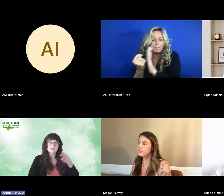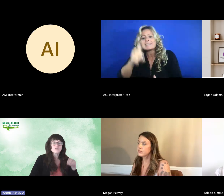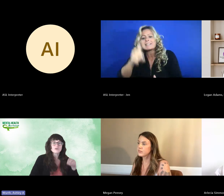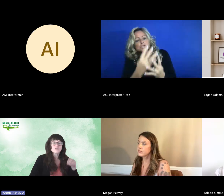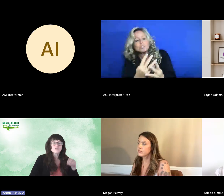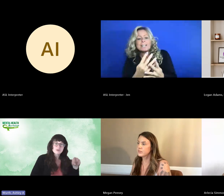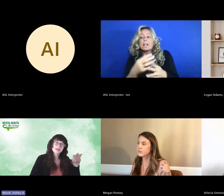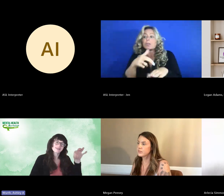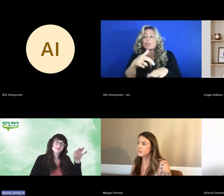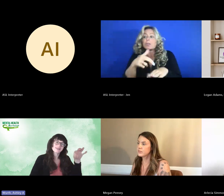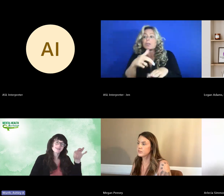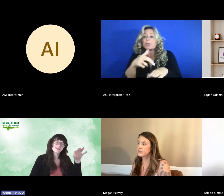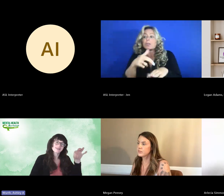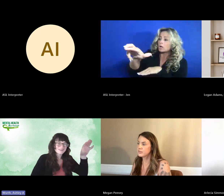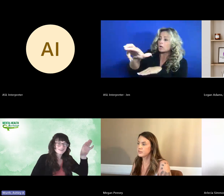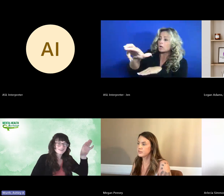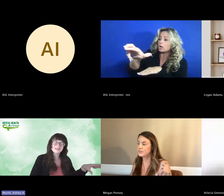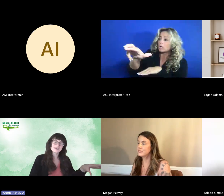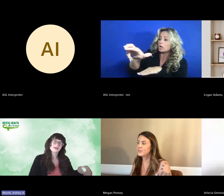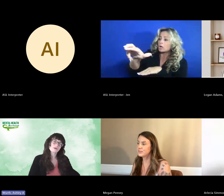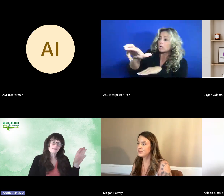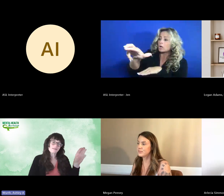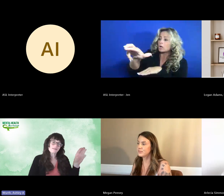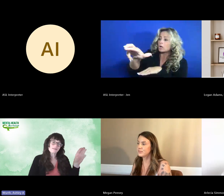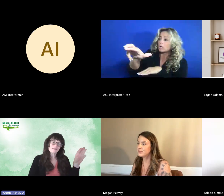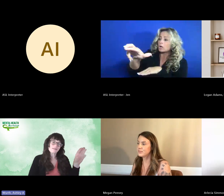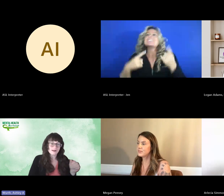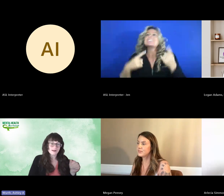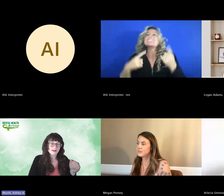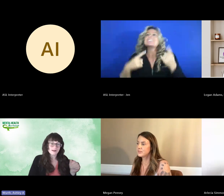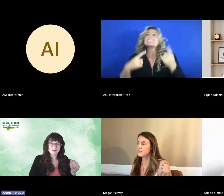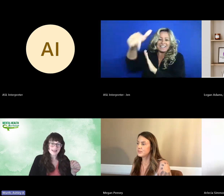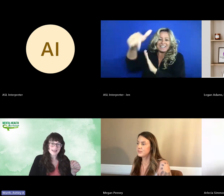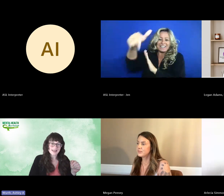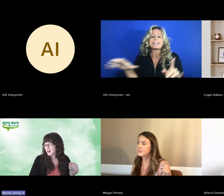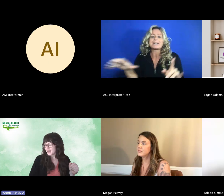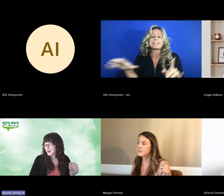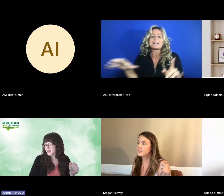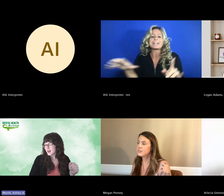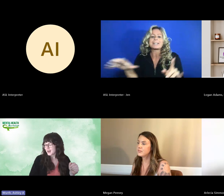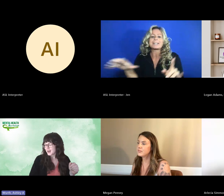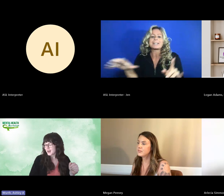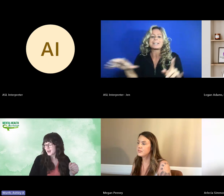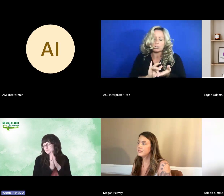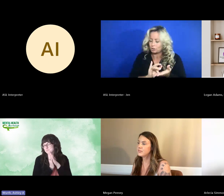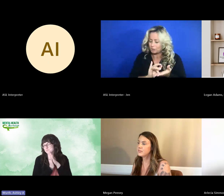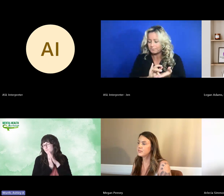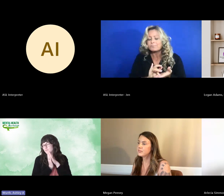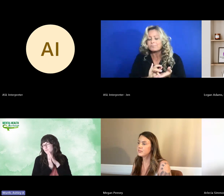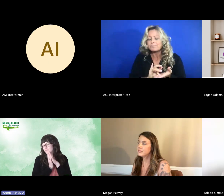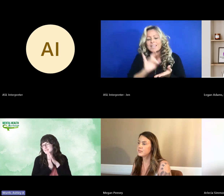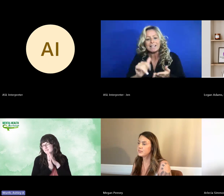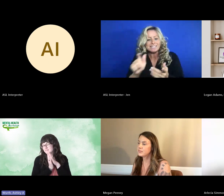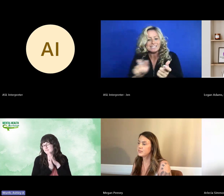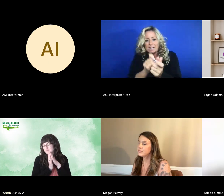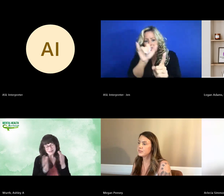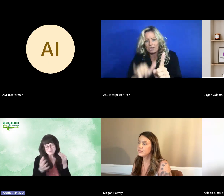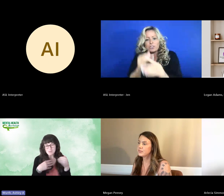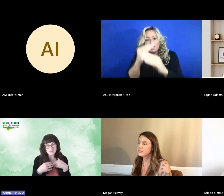and then a referral and then an assessment. And then finally, a week later, you're able to take a medication.